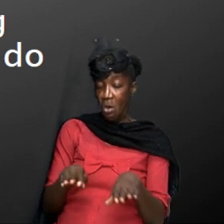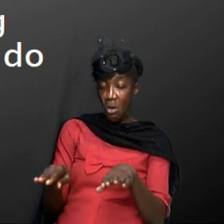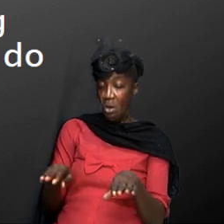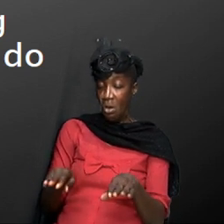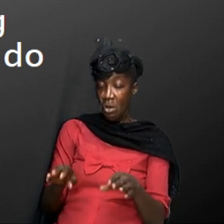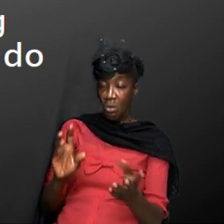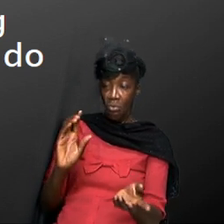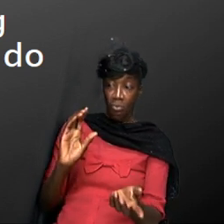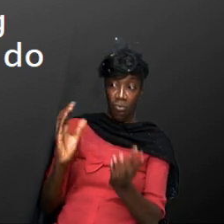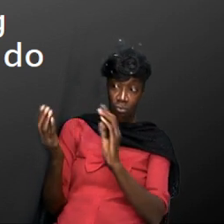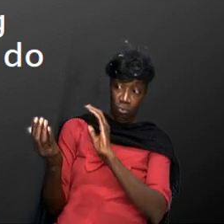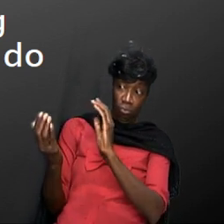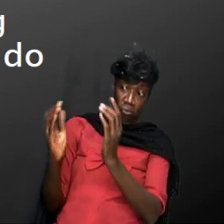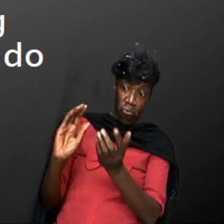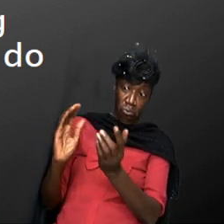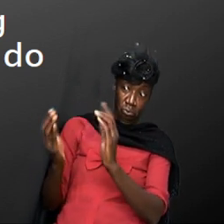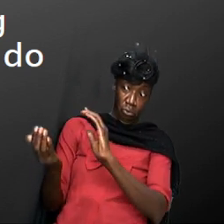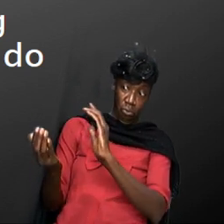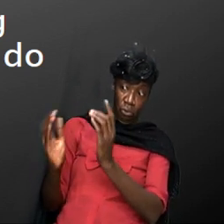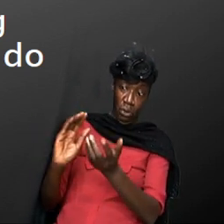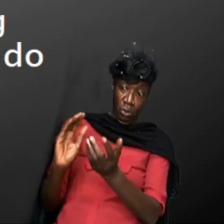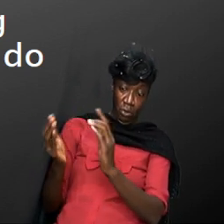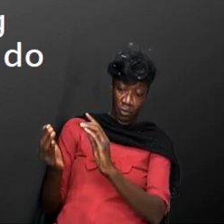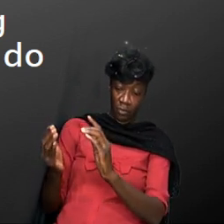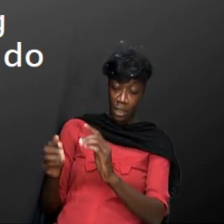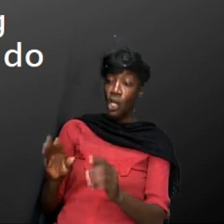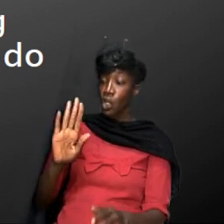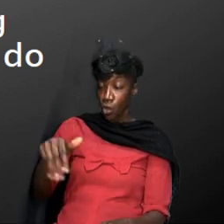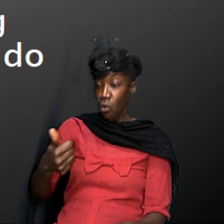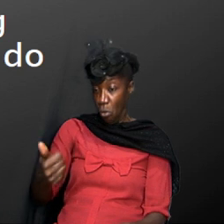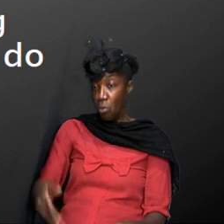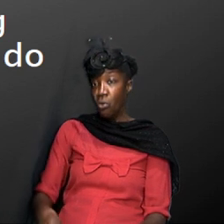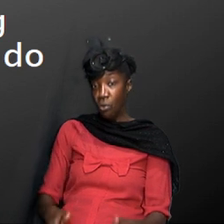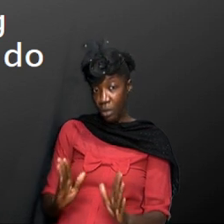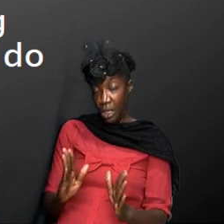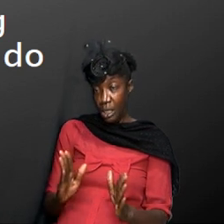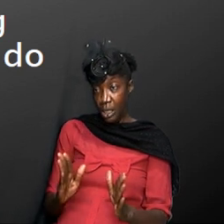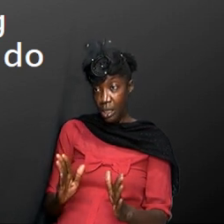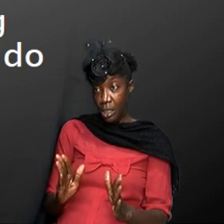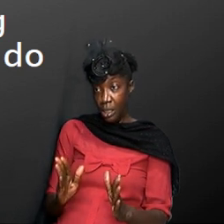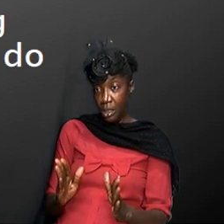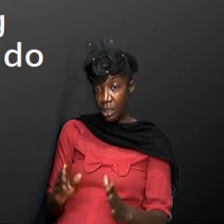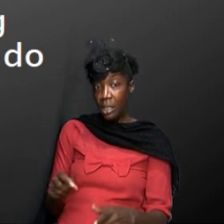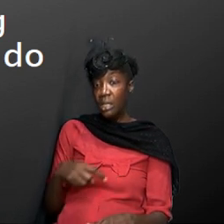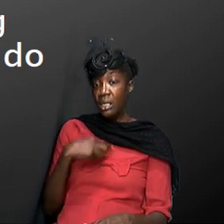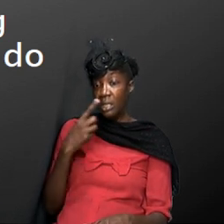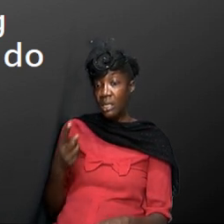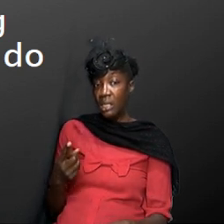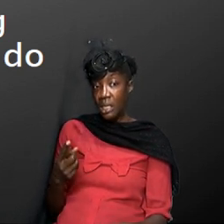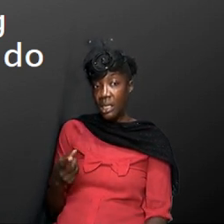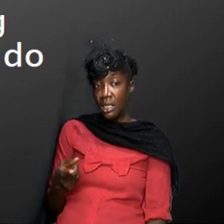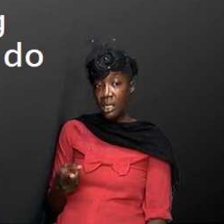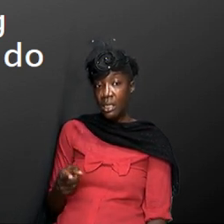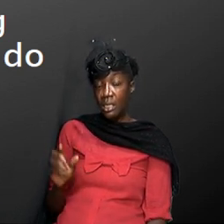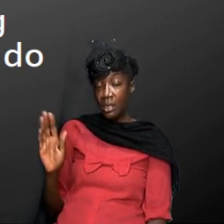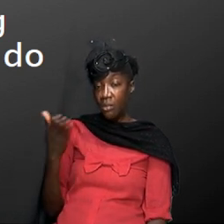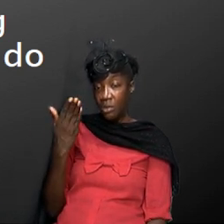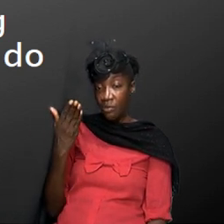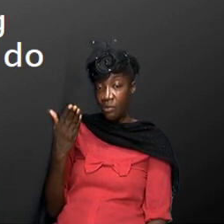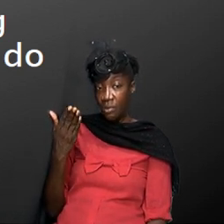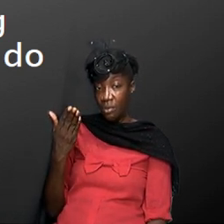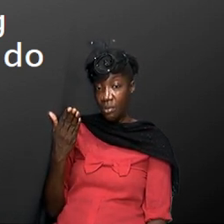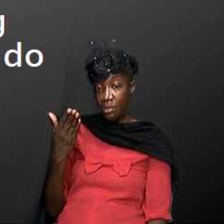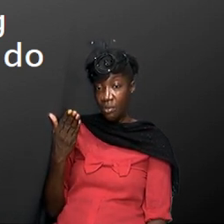to the command of God, God is going to reject us. But on the other hand, he said about David before Saul